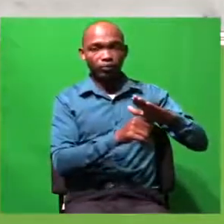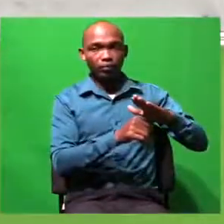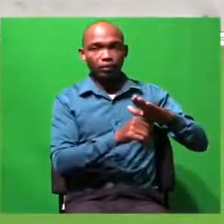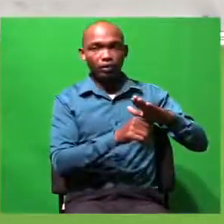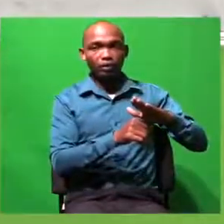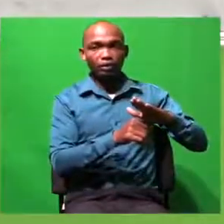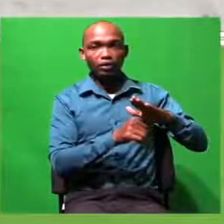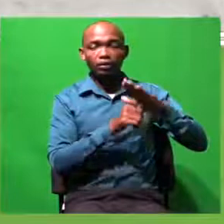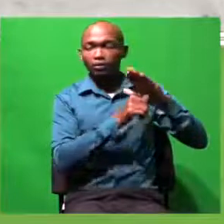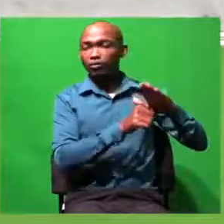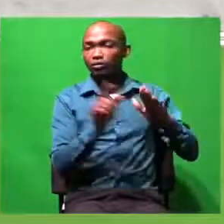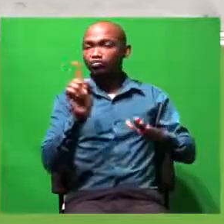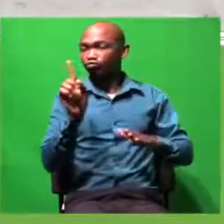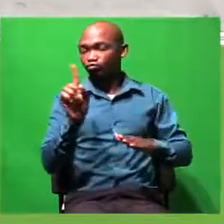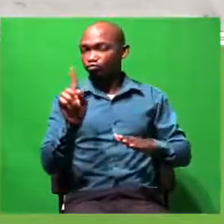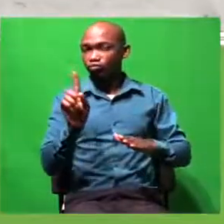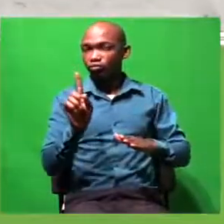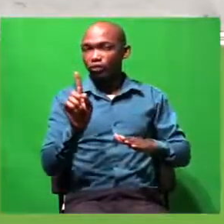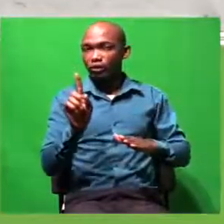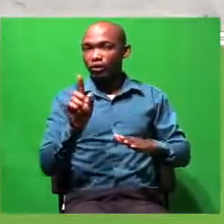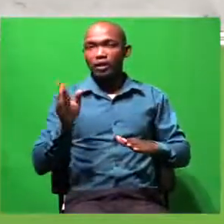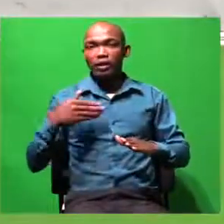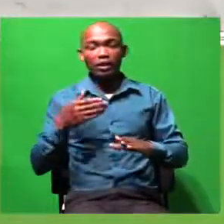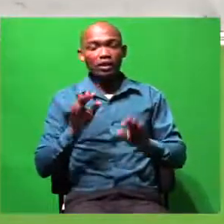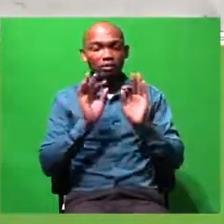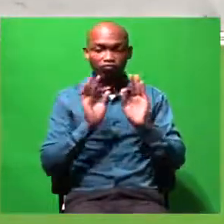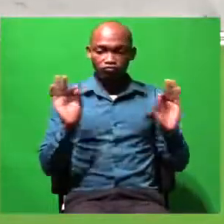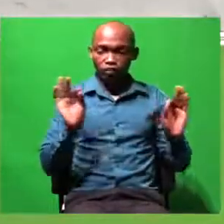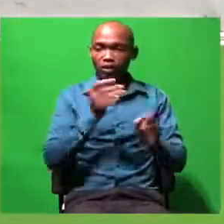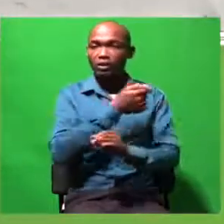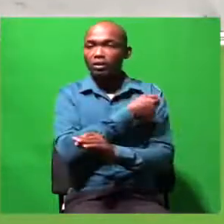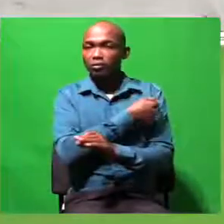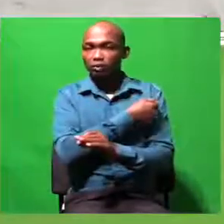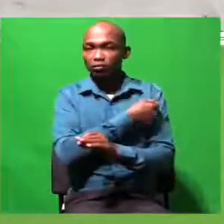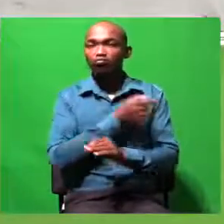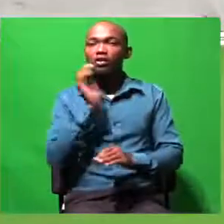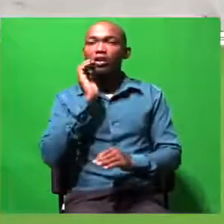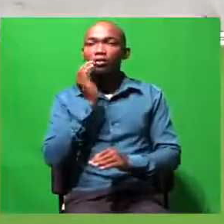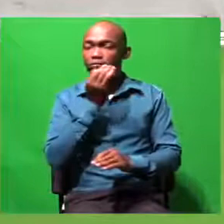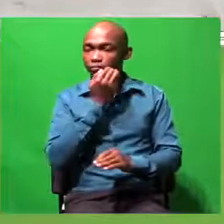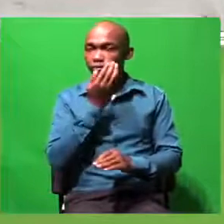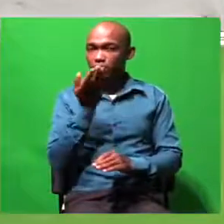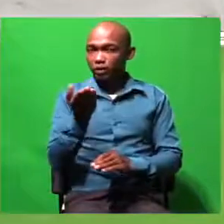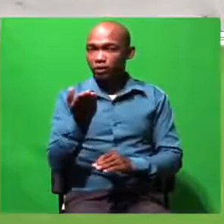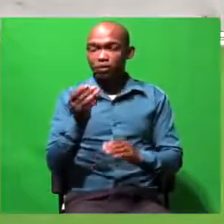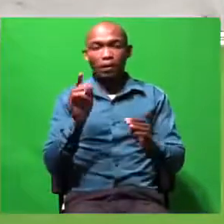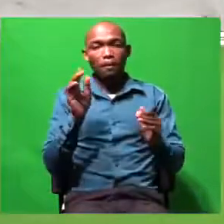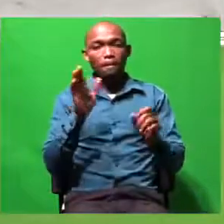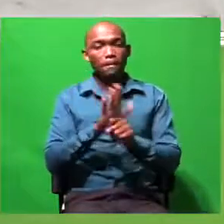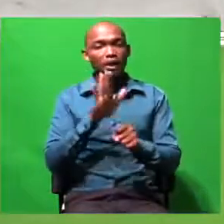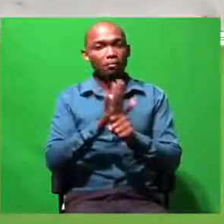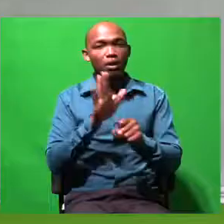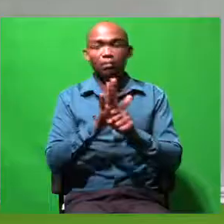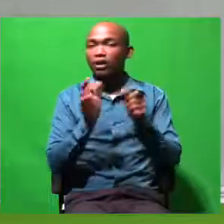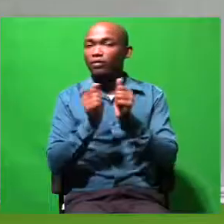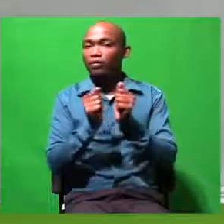are not need discriminated. They need fairly treatment. They need caring. They need a